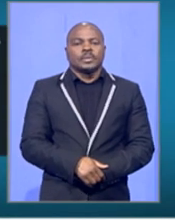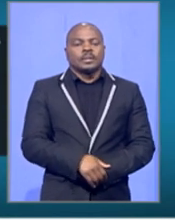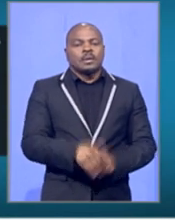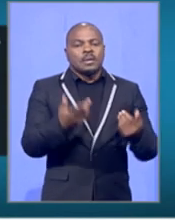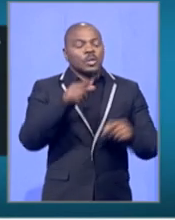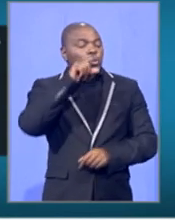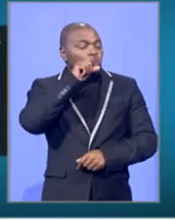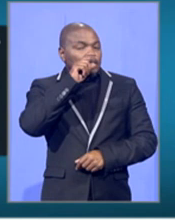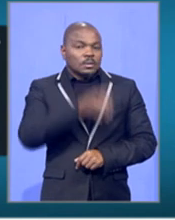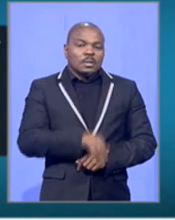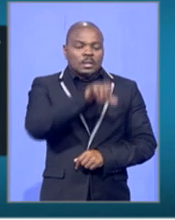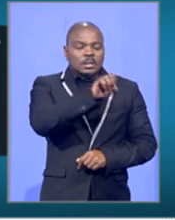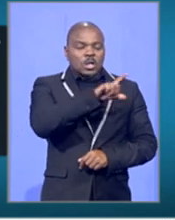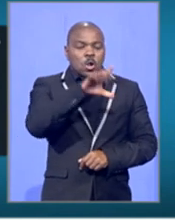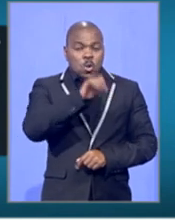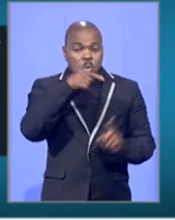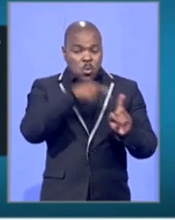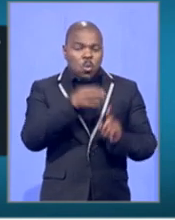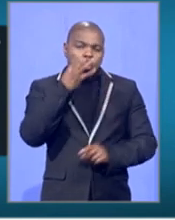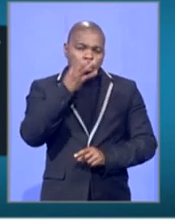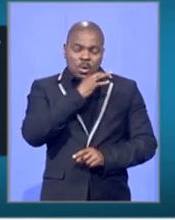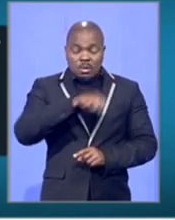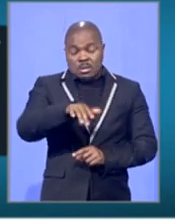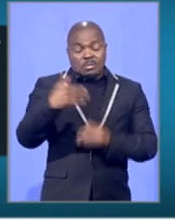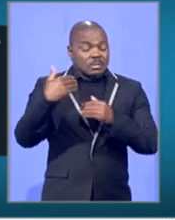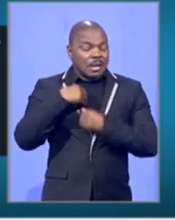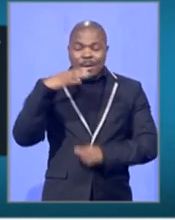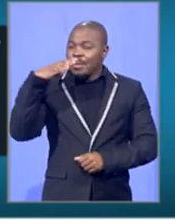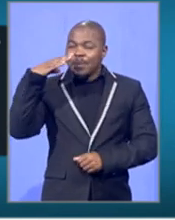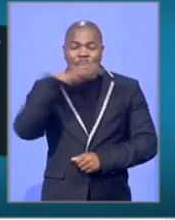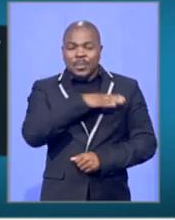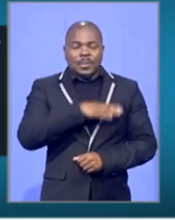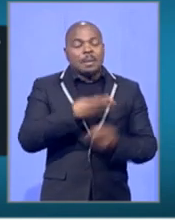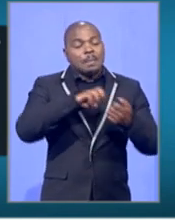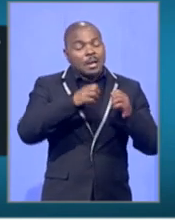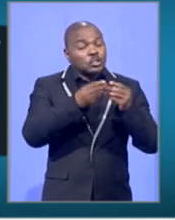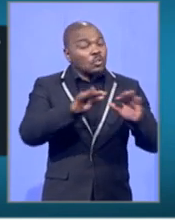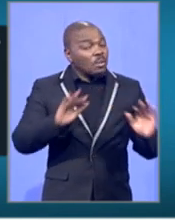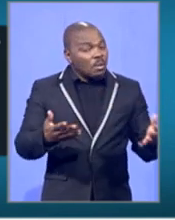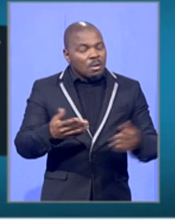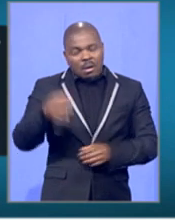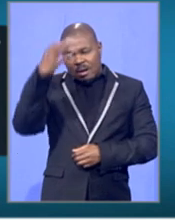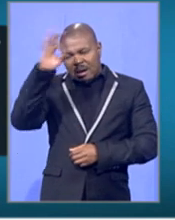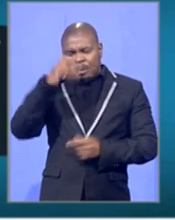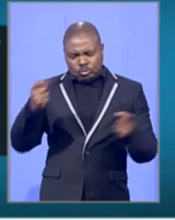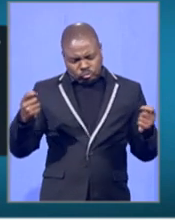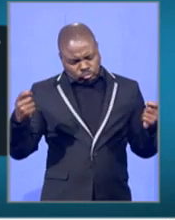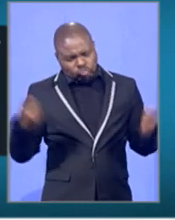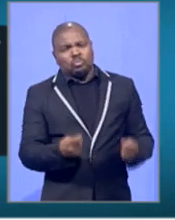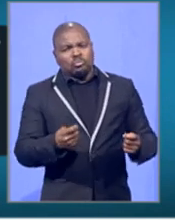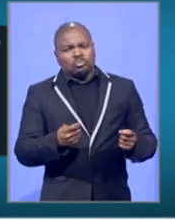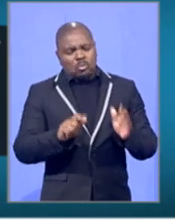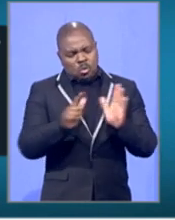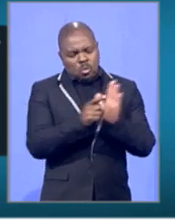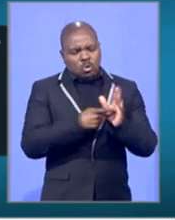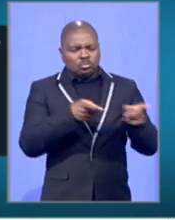Letlakaleng la Twitter Sello Mashau o re ga se ra bolokega le ga tee, tharollo ke gore mmušo o kgwatlhiše letsogo ka